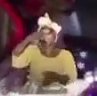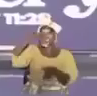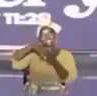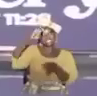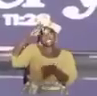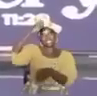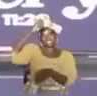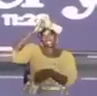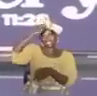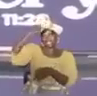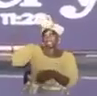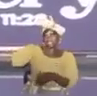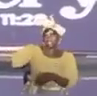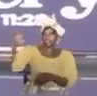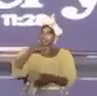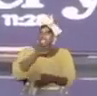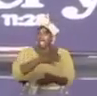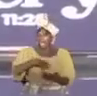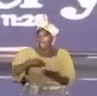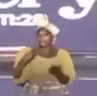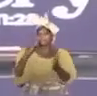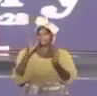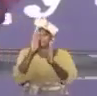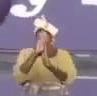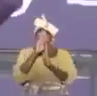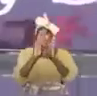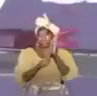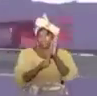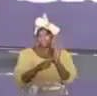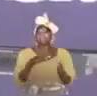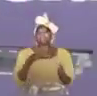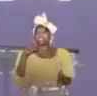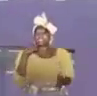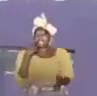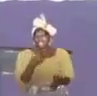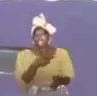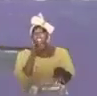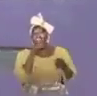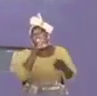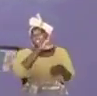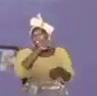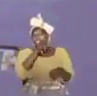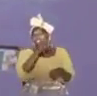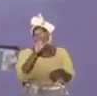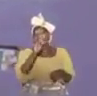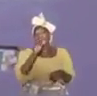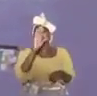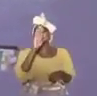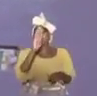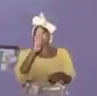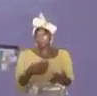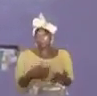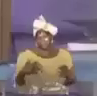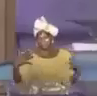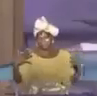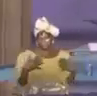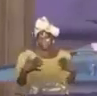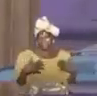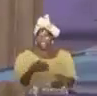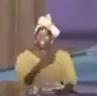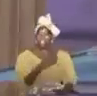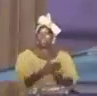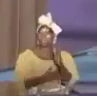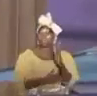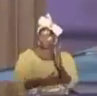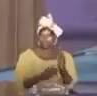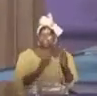then world. And the Bible says he was a man who feared God and eschewed evil. He had everything, what you will want to